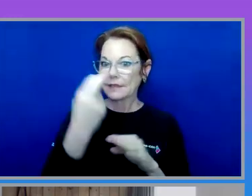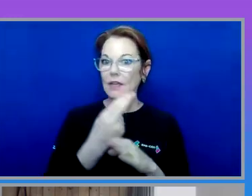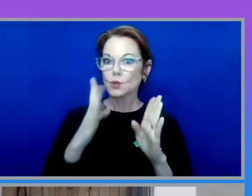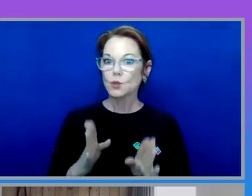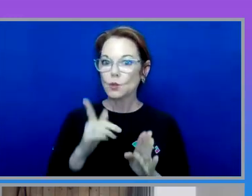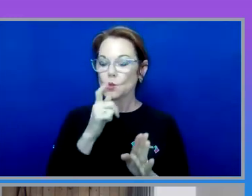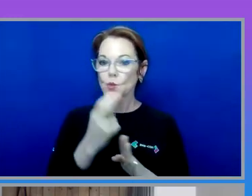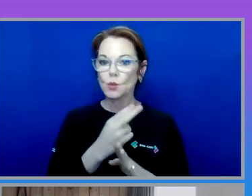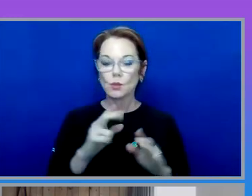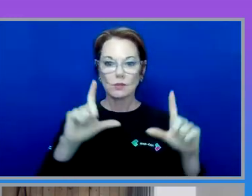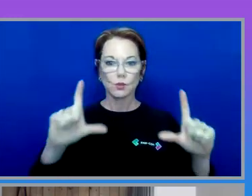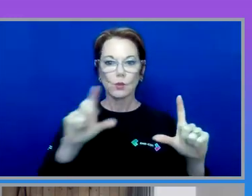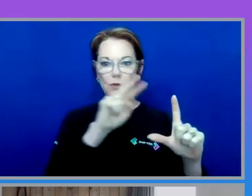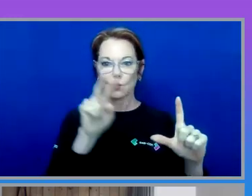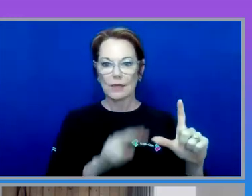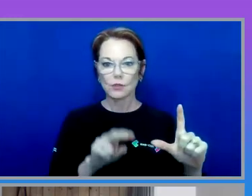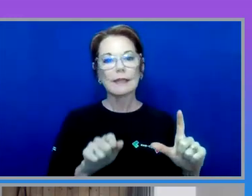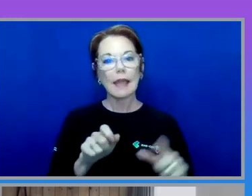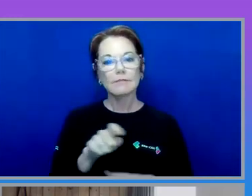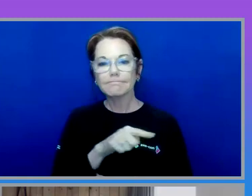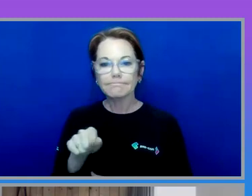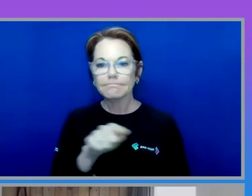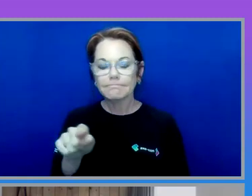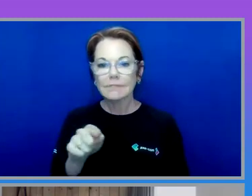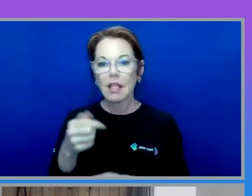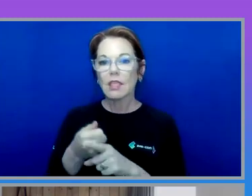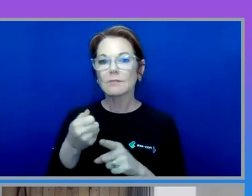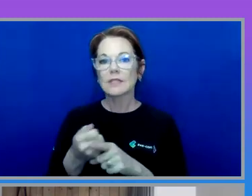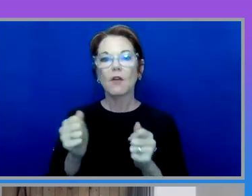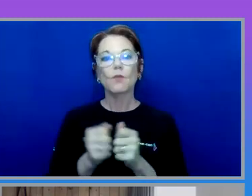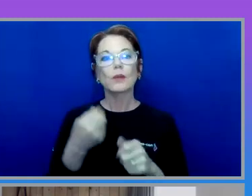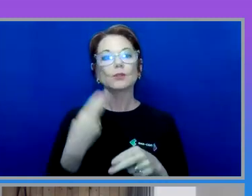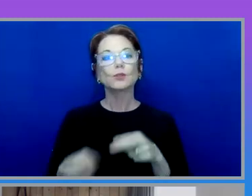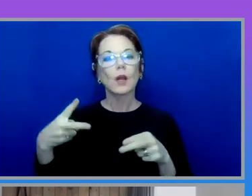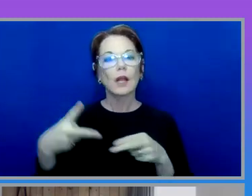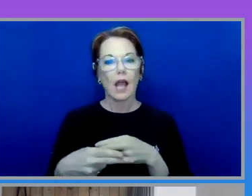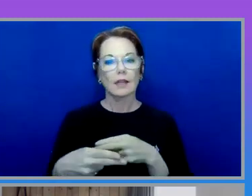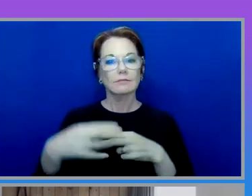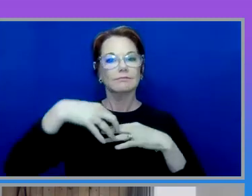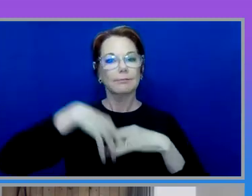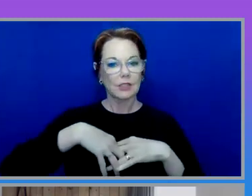can navigate to the next heading with a keyboard shortcut that's built in.